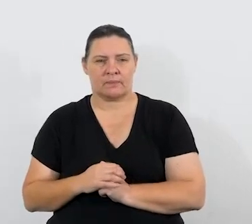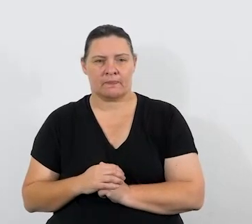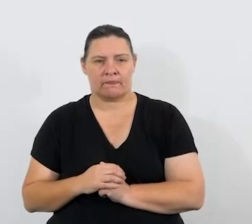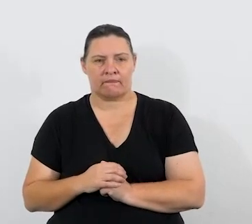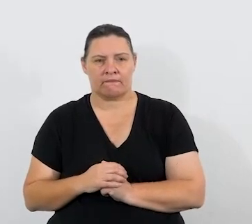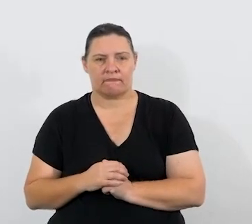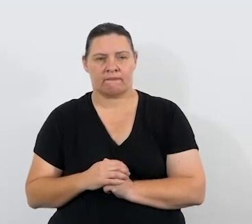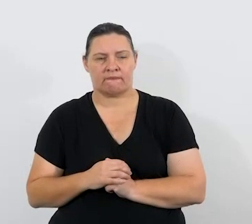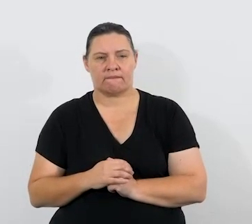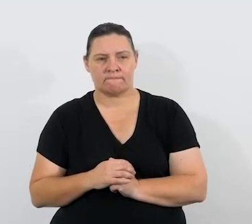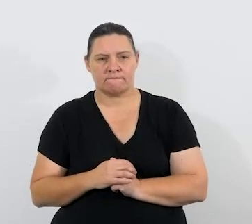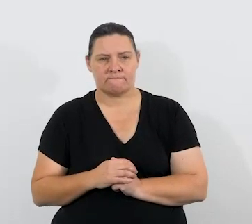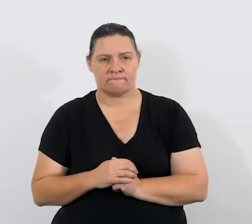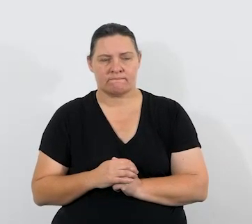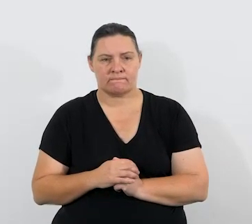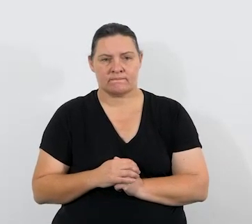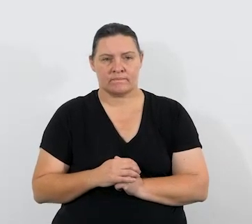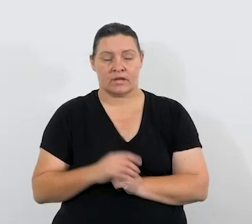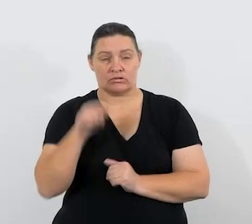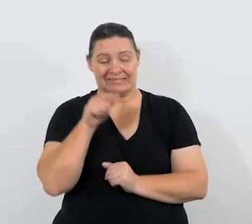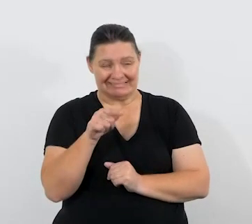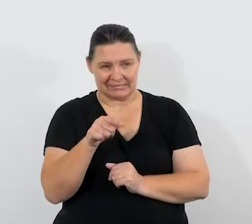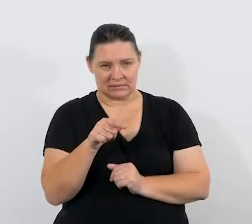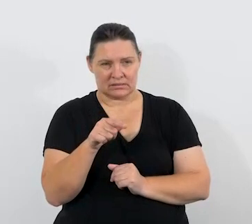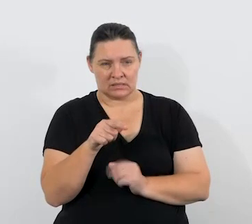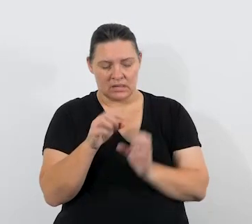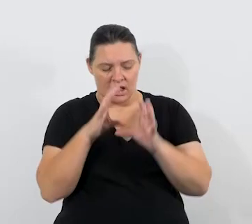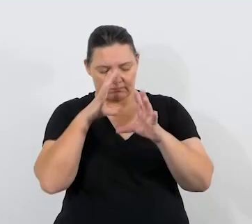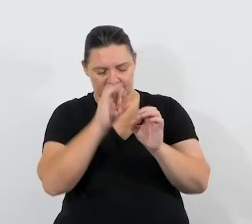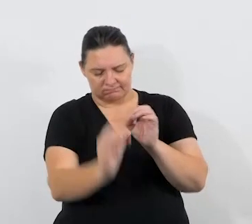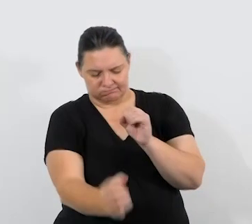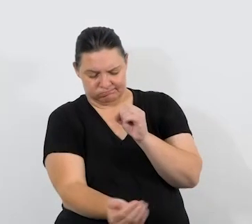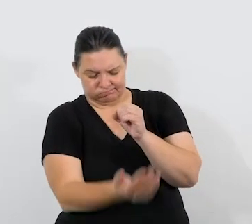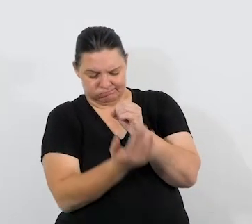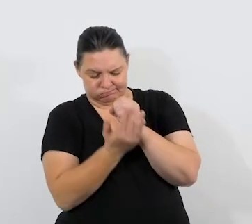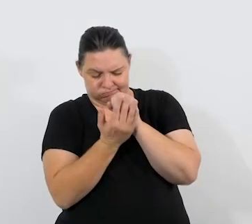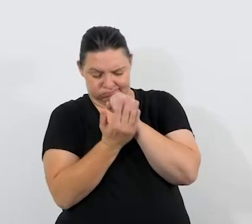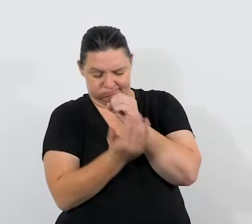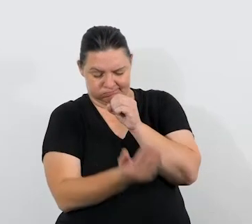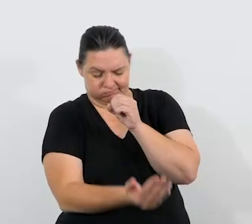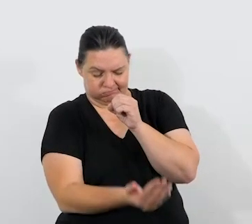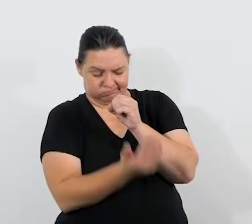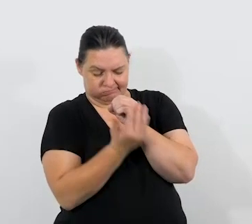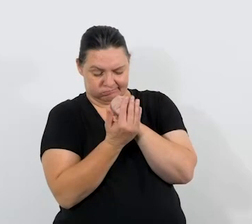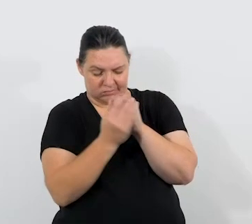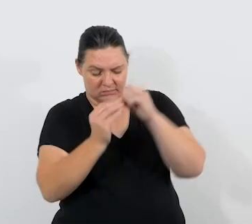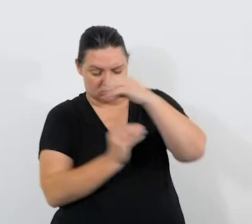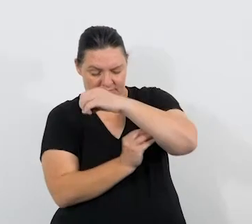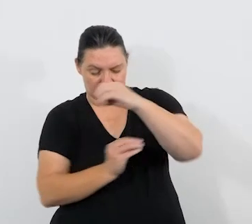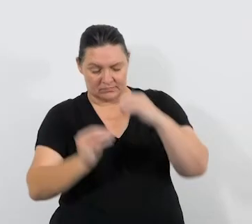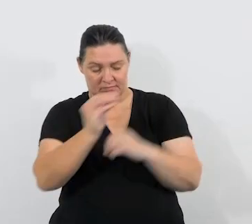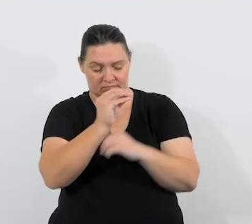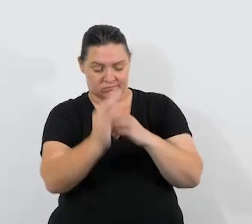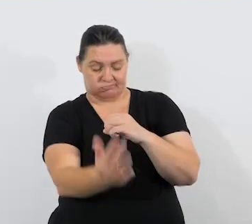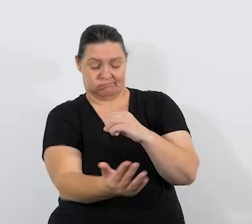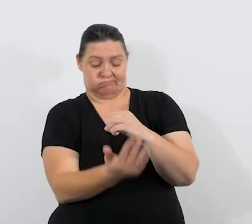3 parts over here. So the objectives magnify the objects. This is what the objectives do. They